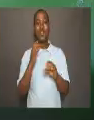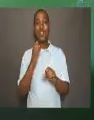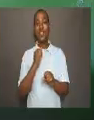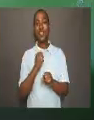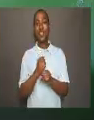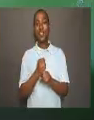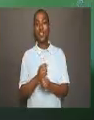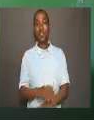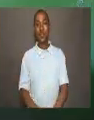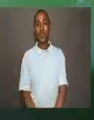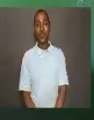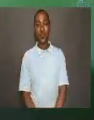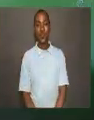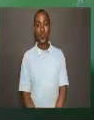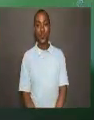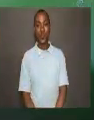gone over.